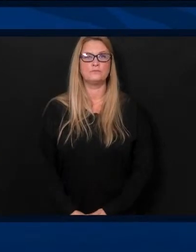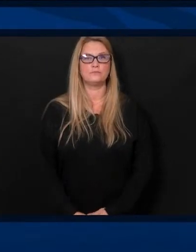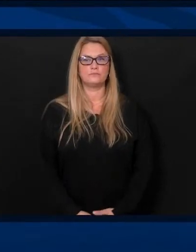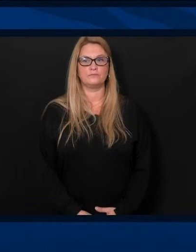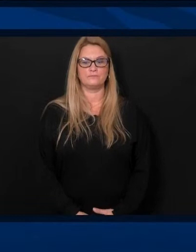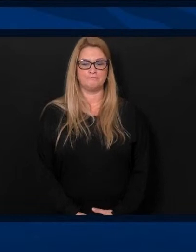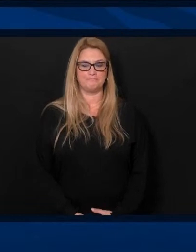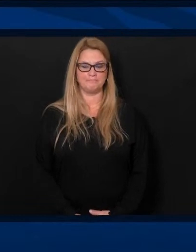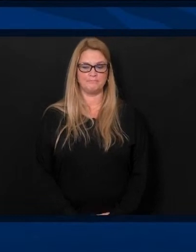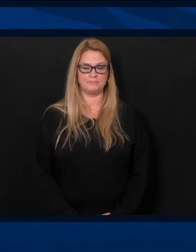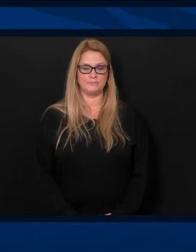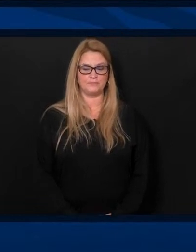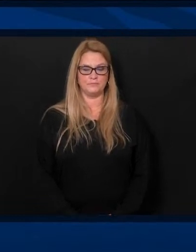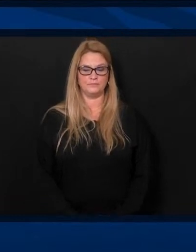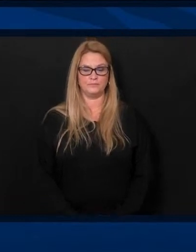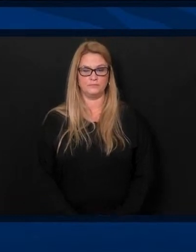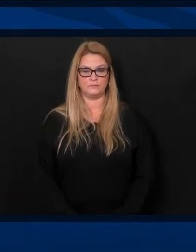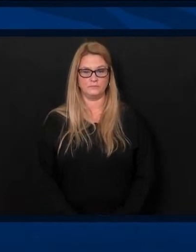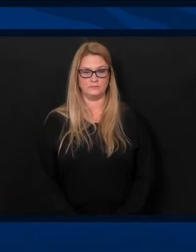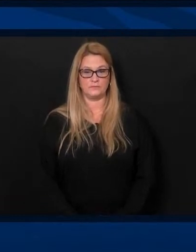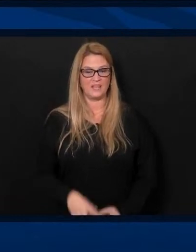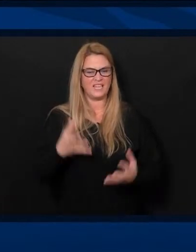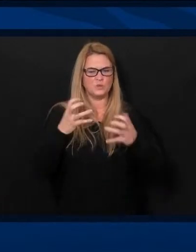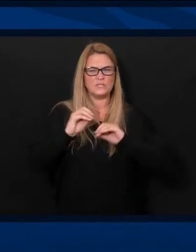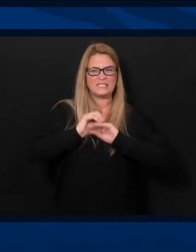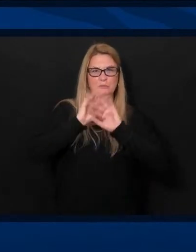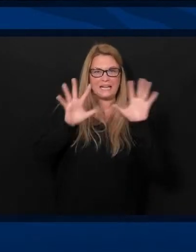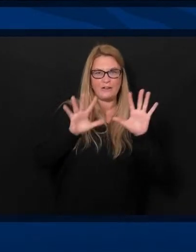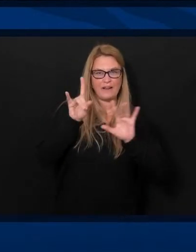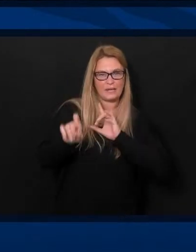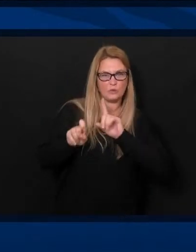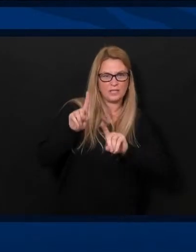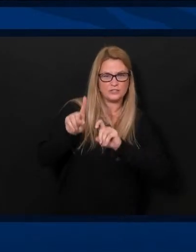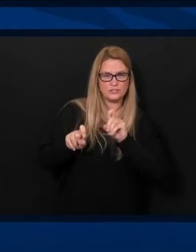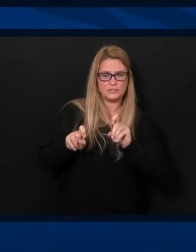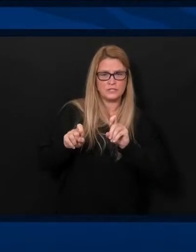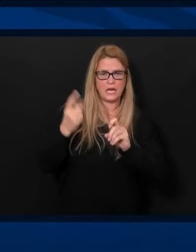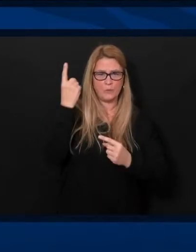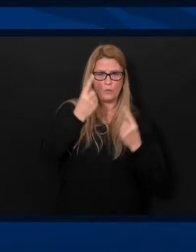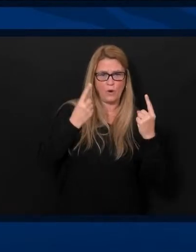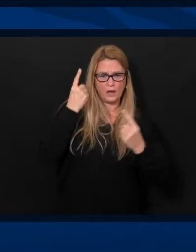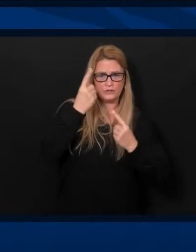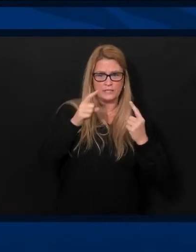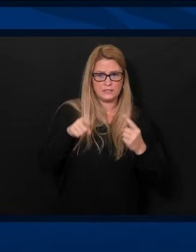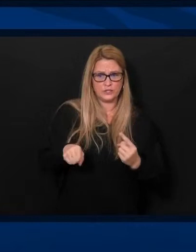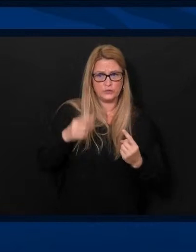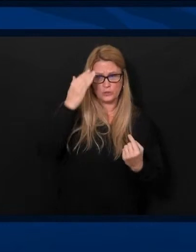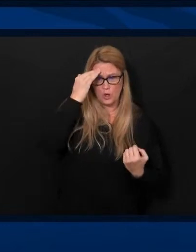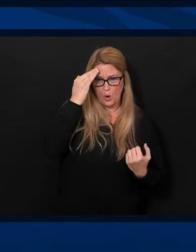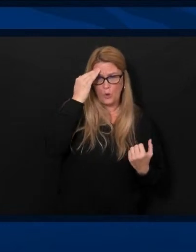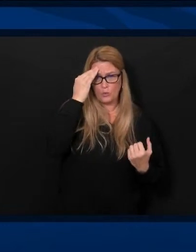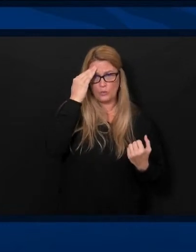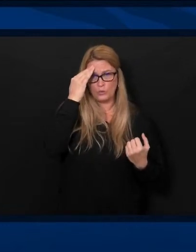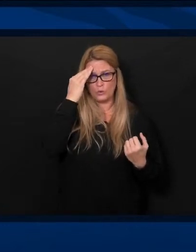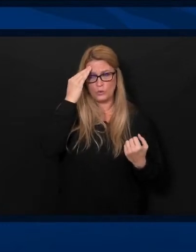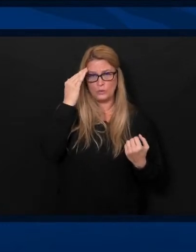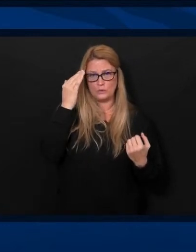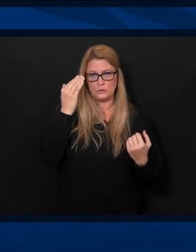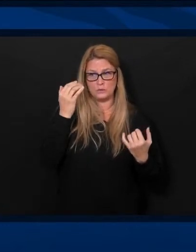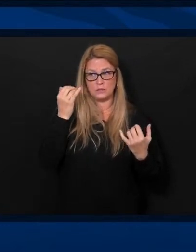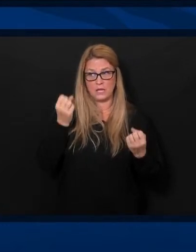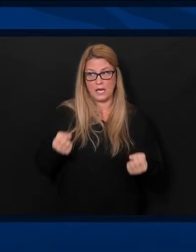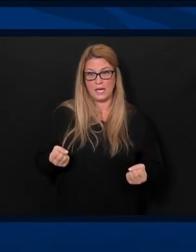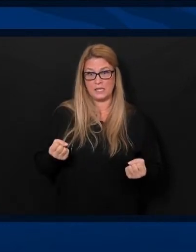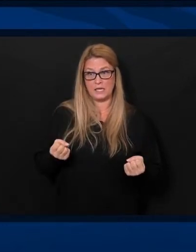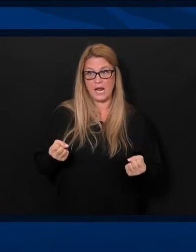Hello. So I really just have some clarifying questions. I'm wondering, do you all know at this point how